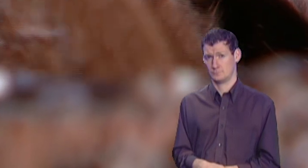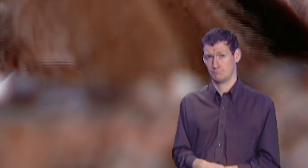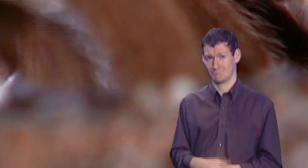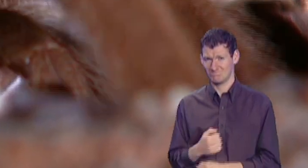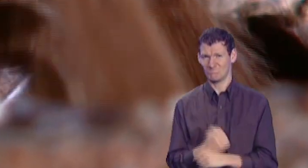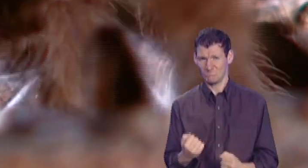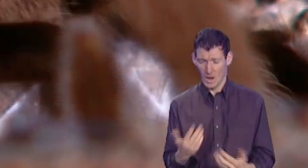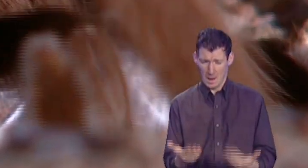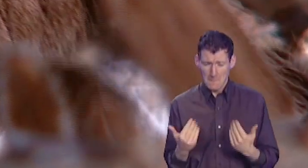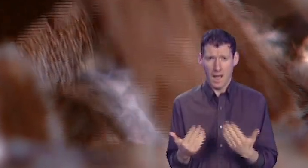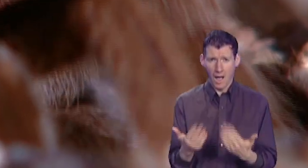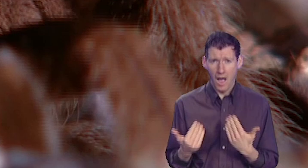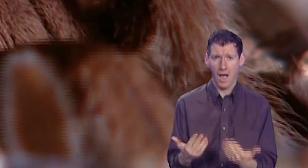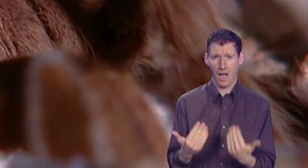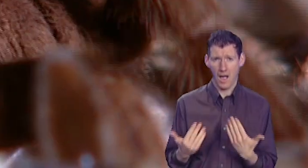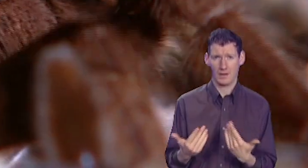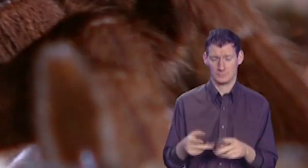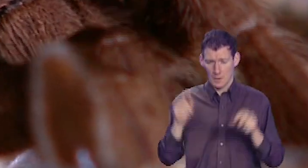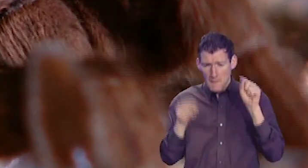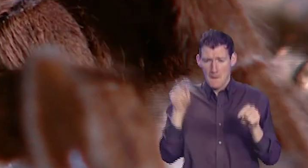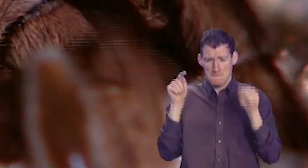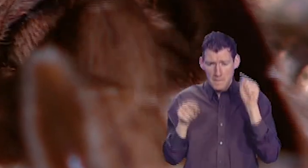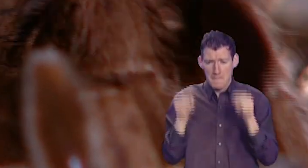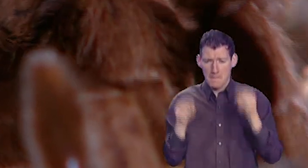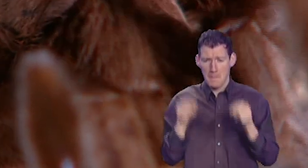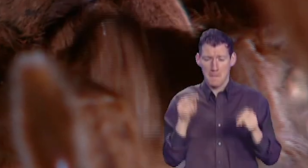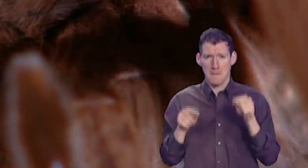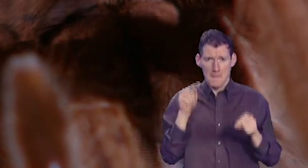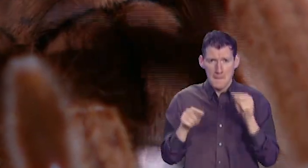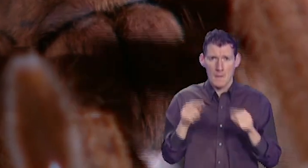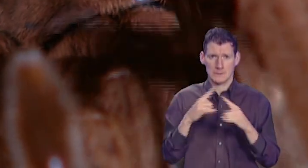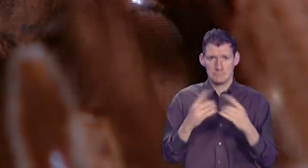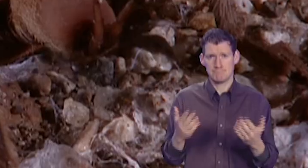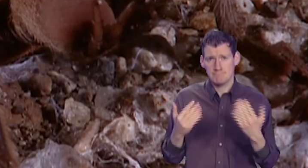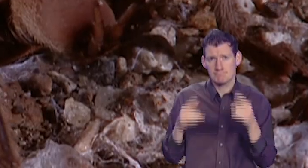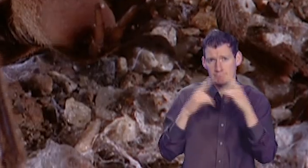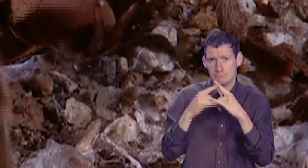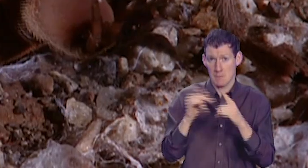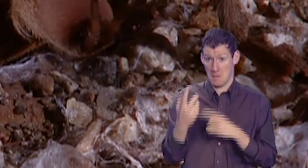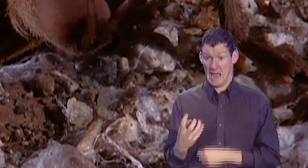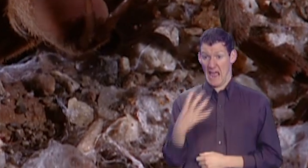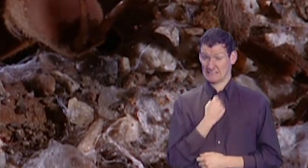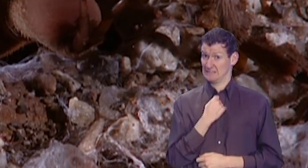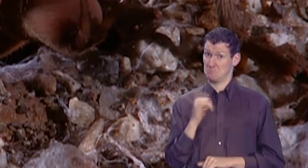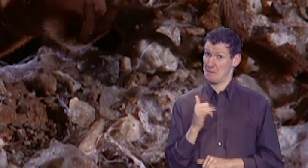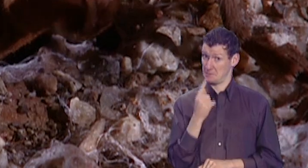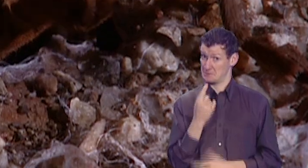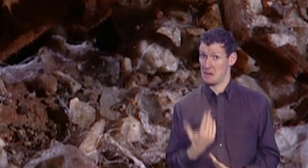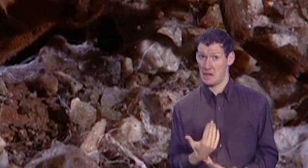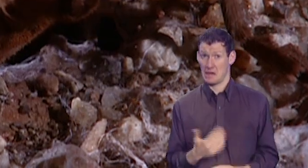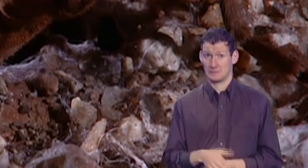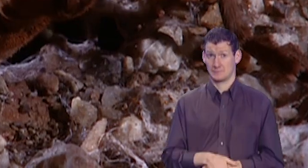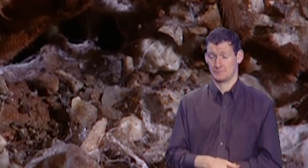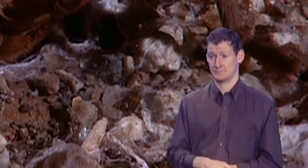Determined to lure her out, he continues to drum home his mating message, even though she might grab him for dinner instead.